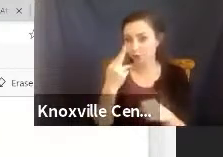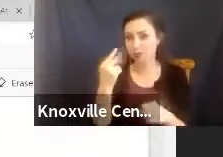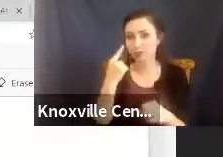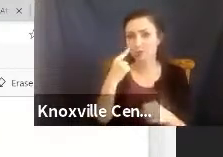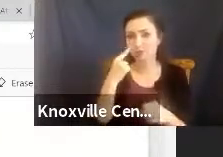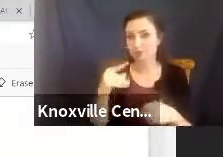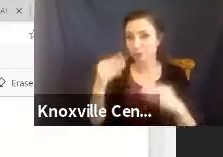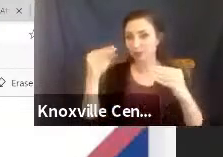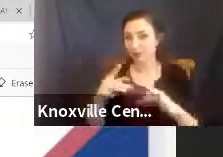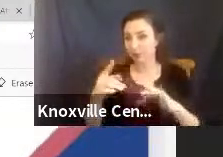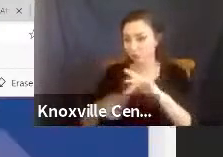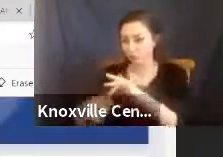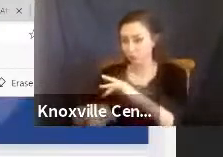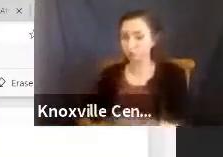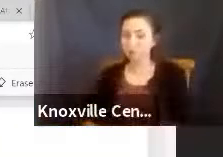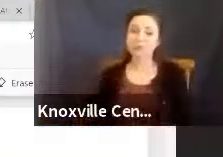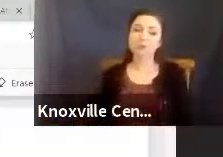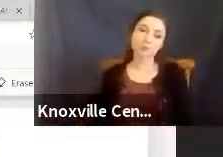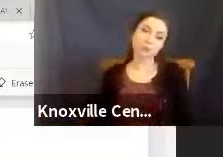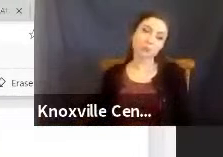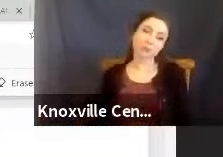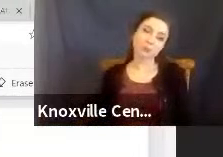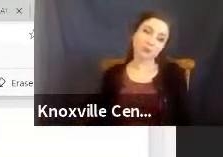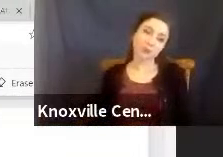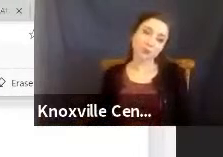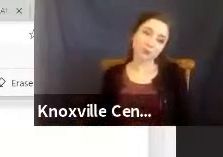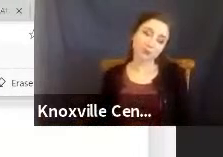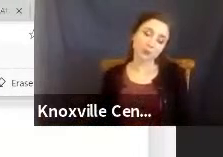Next slide, please.